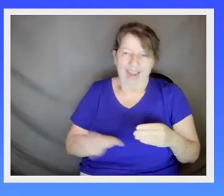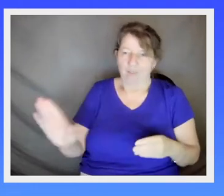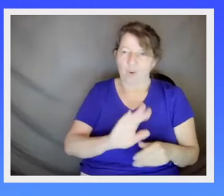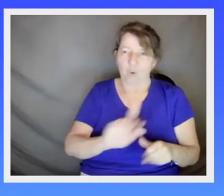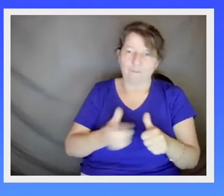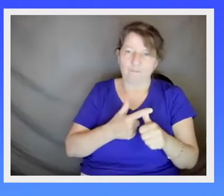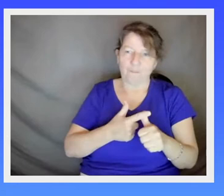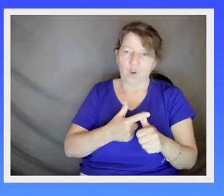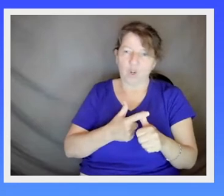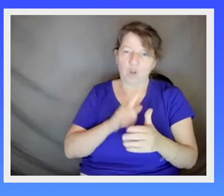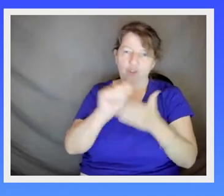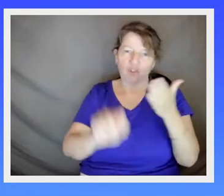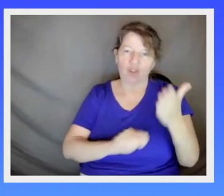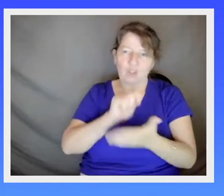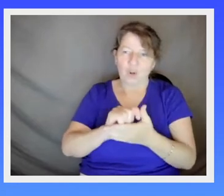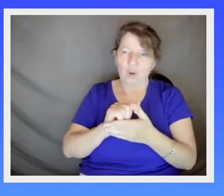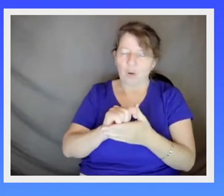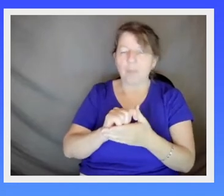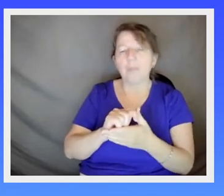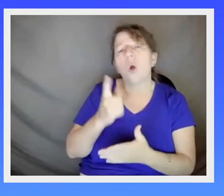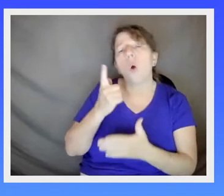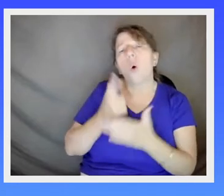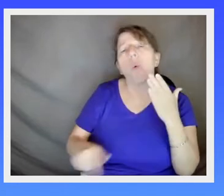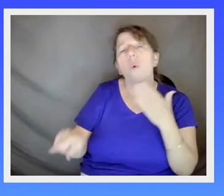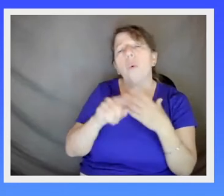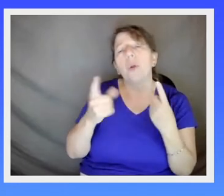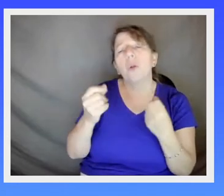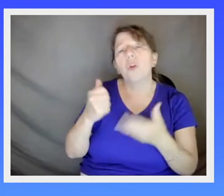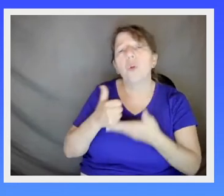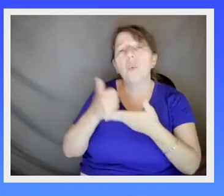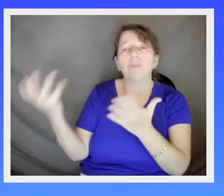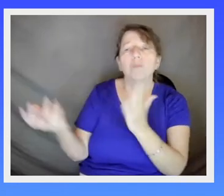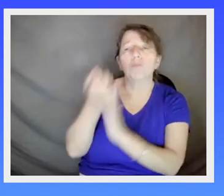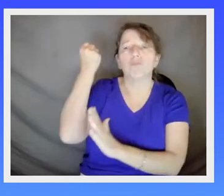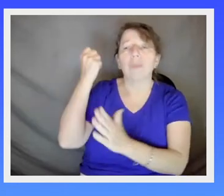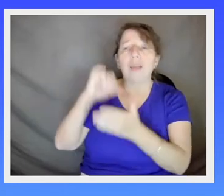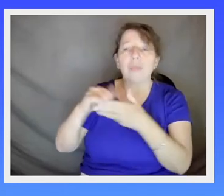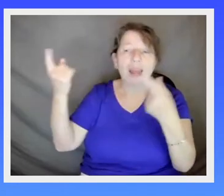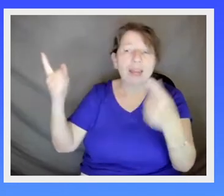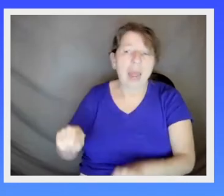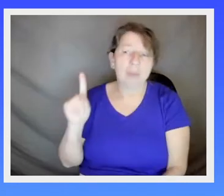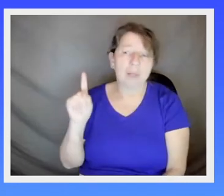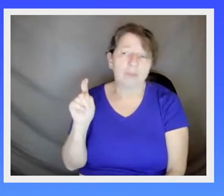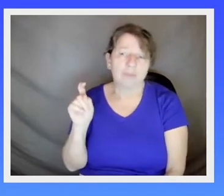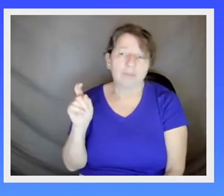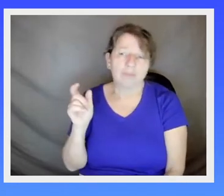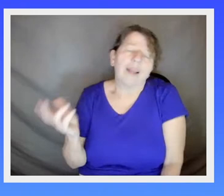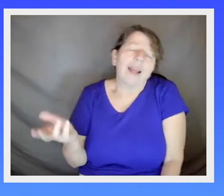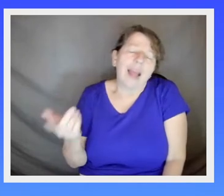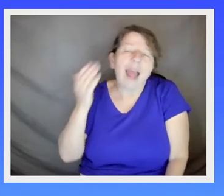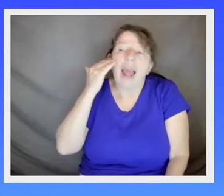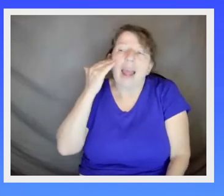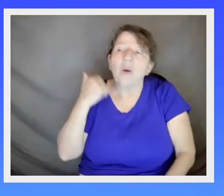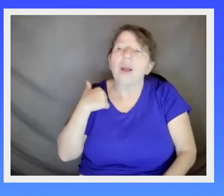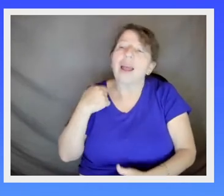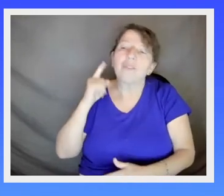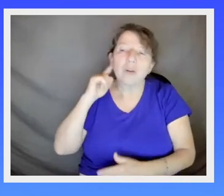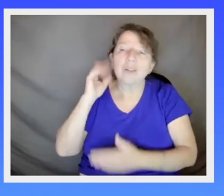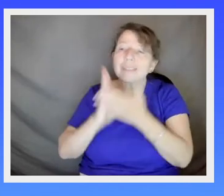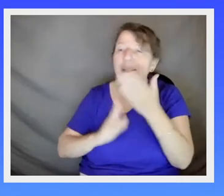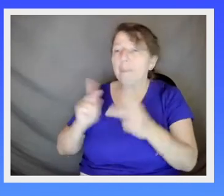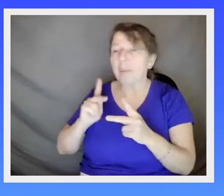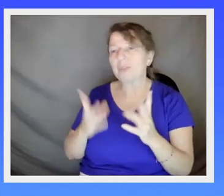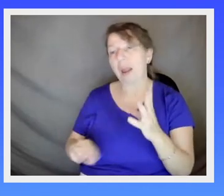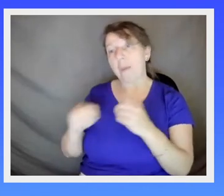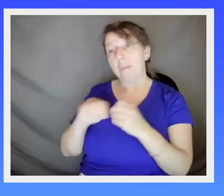revenue mechanisms will you identify to reach and maintain this goal? Which, I mean, I've heard some people say maybe more money would probably